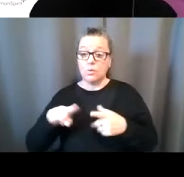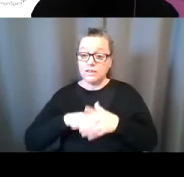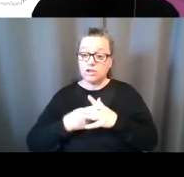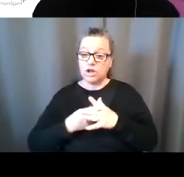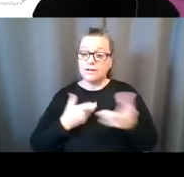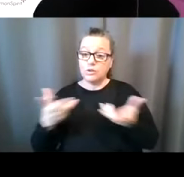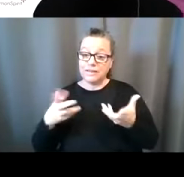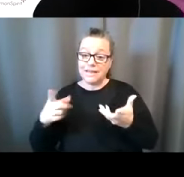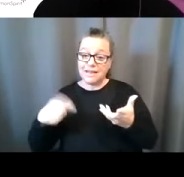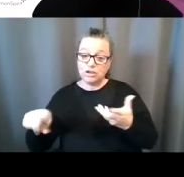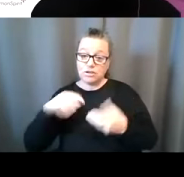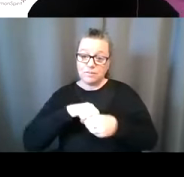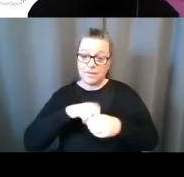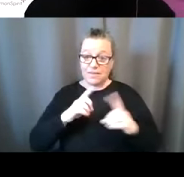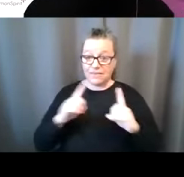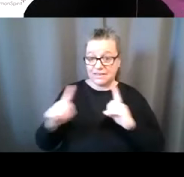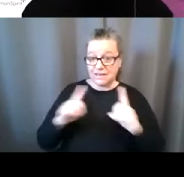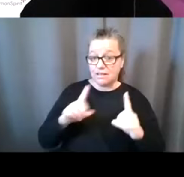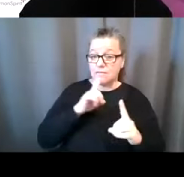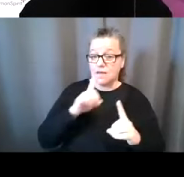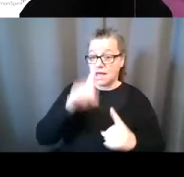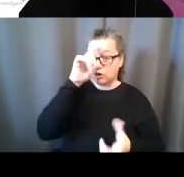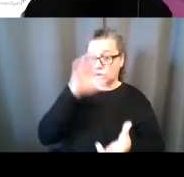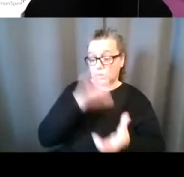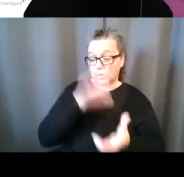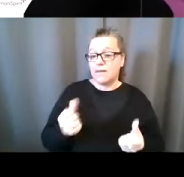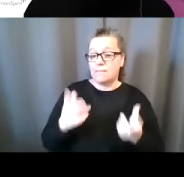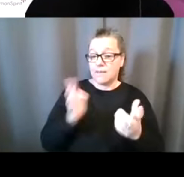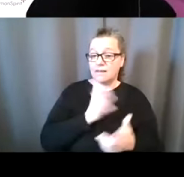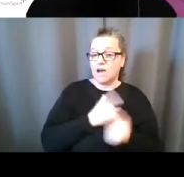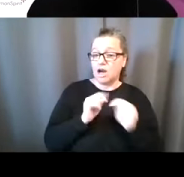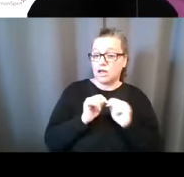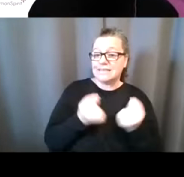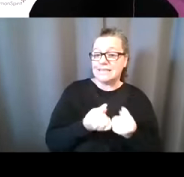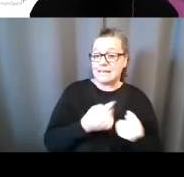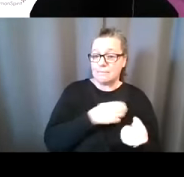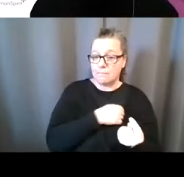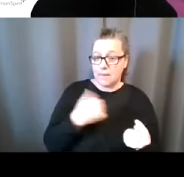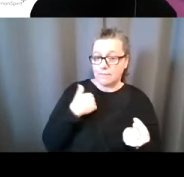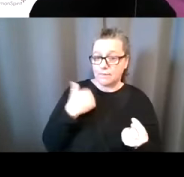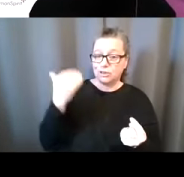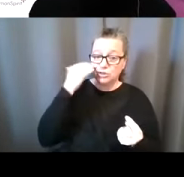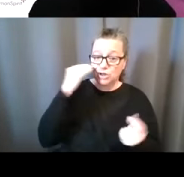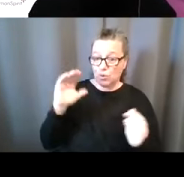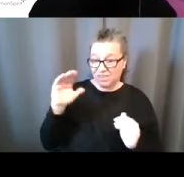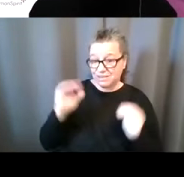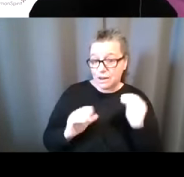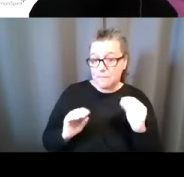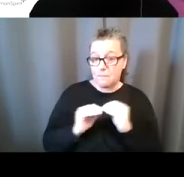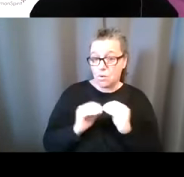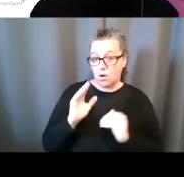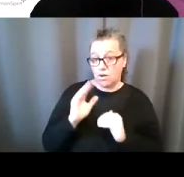dialogue. And I truly believe that many of our frontline team members know these inequities more